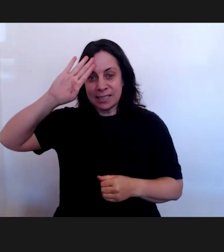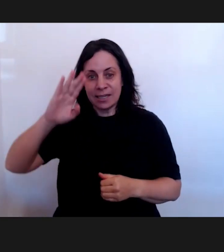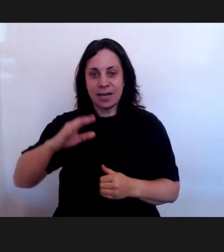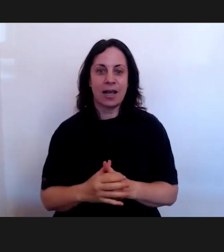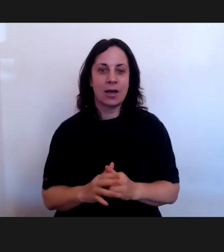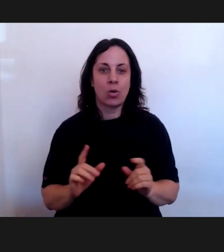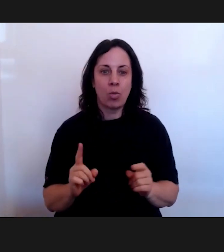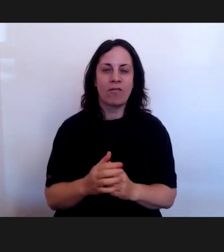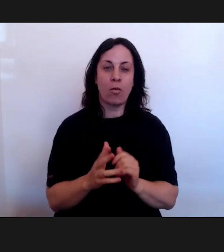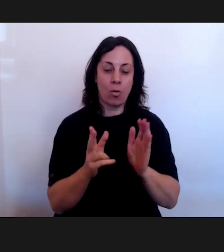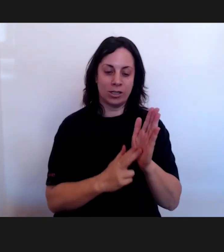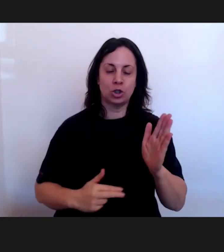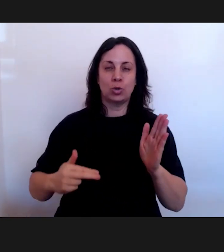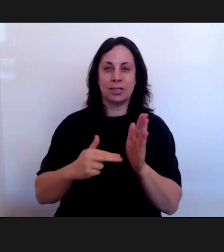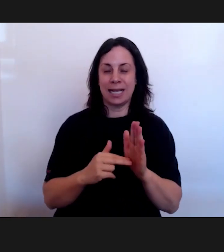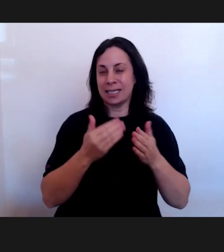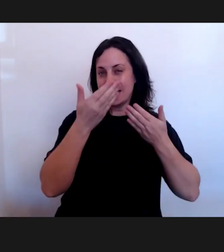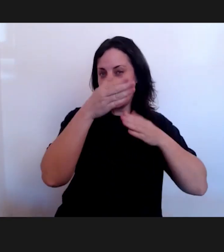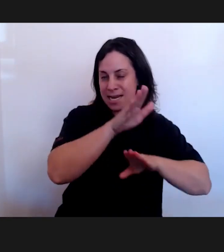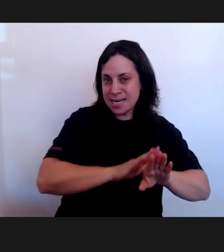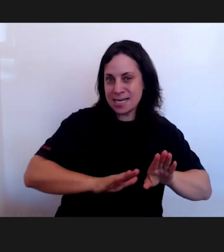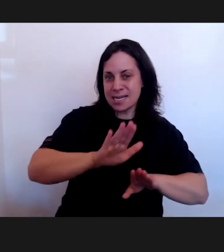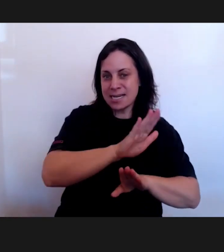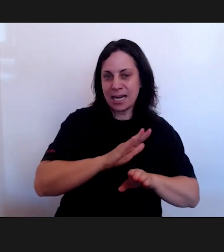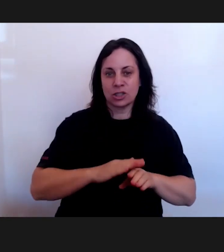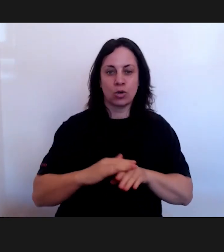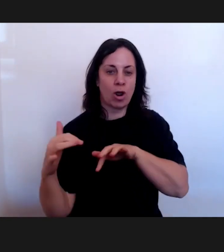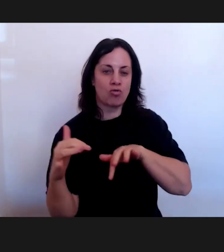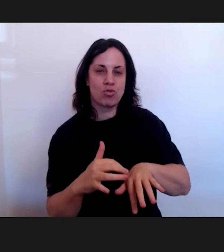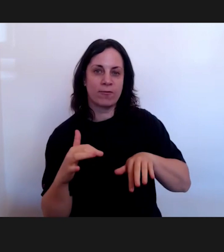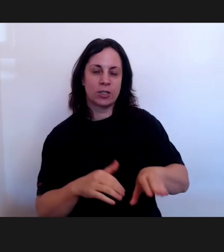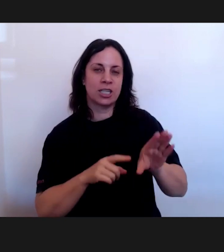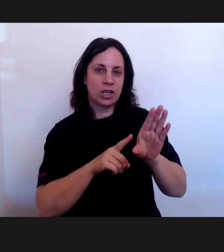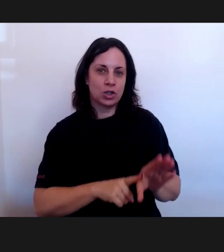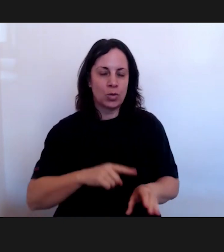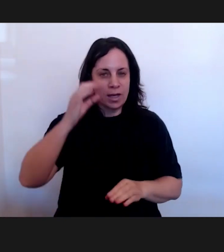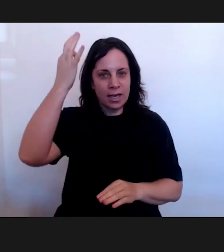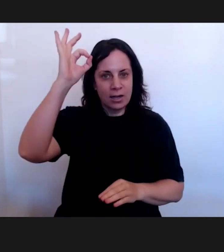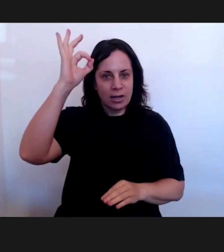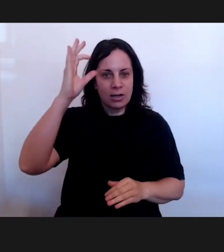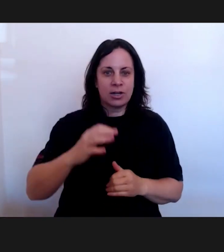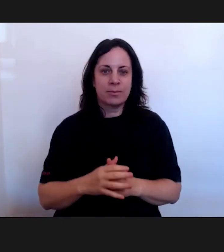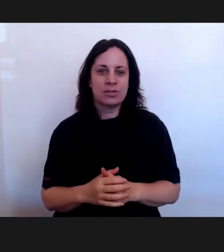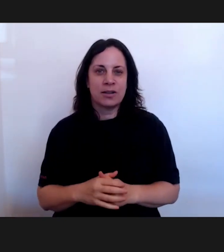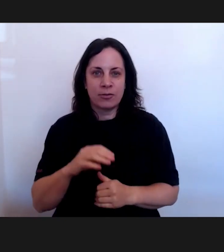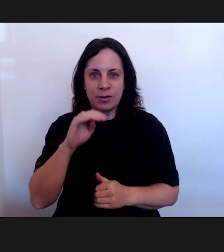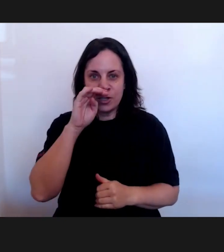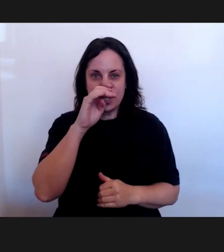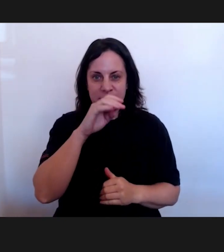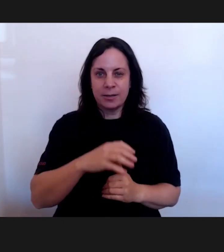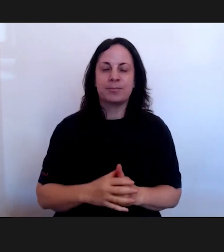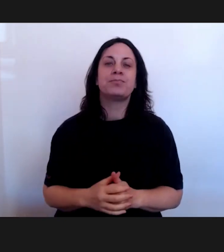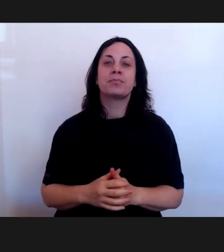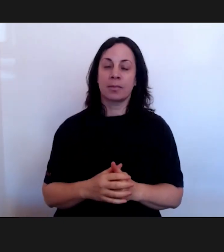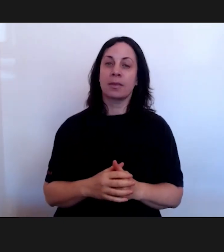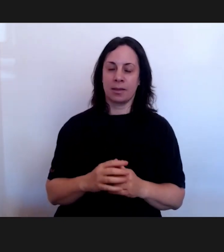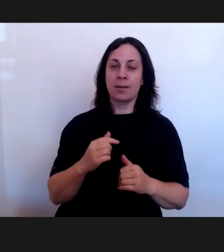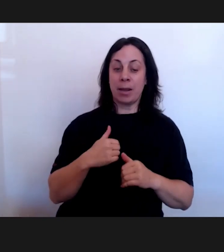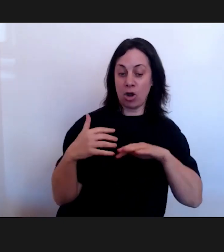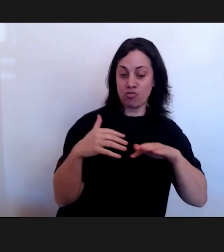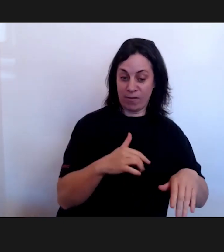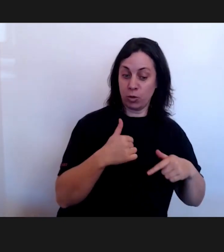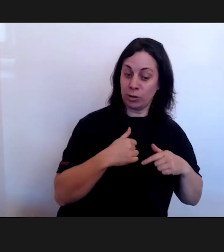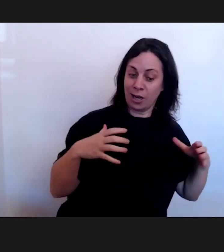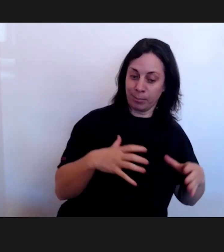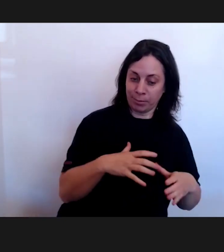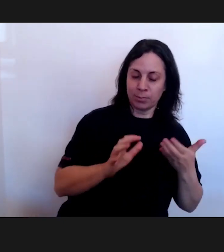New Zealand National Refugee Youth Council, an NGO by refugee youth for refugee youth. We